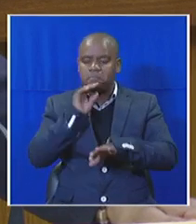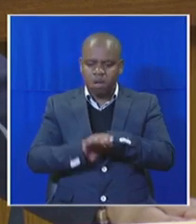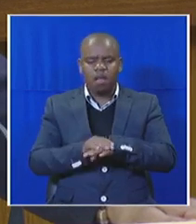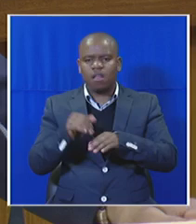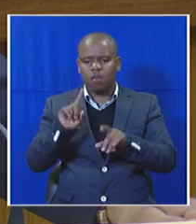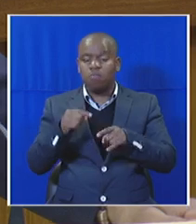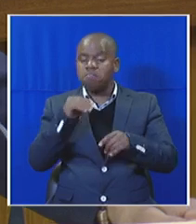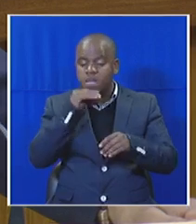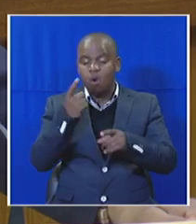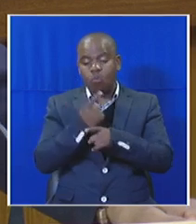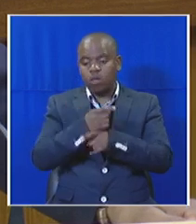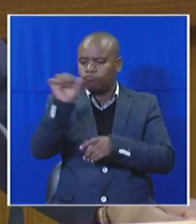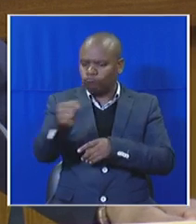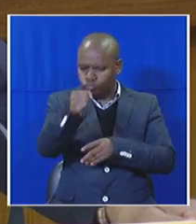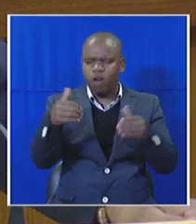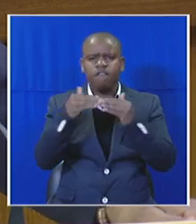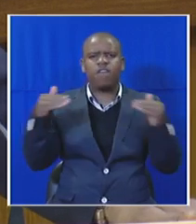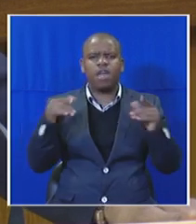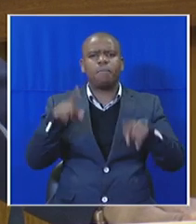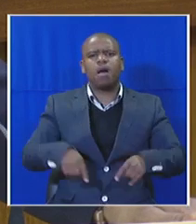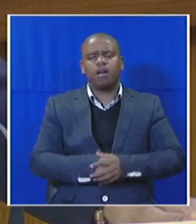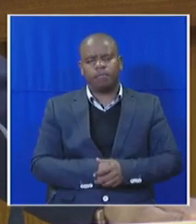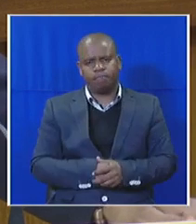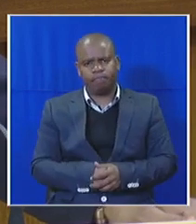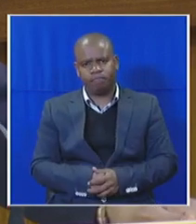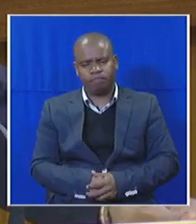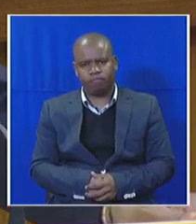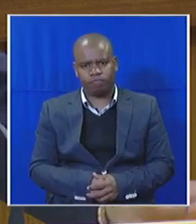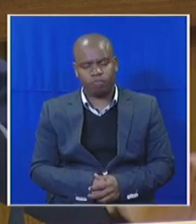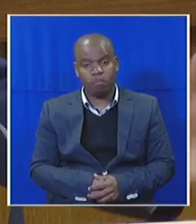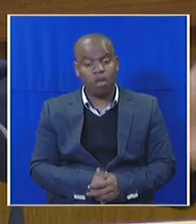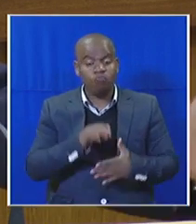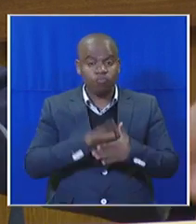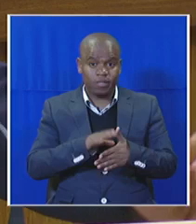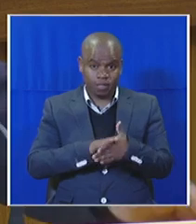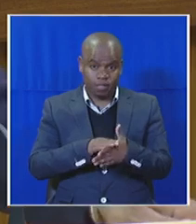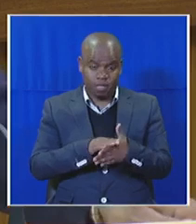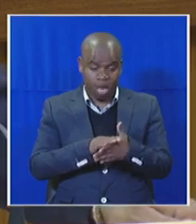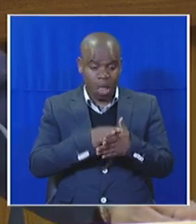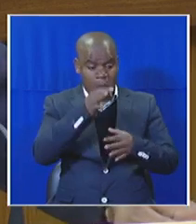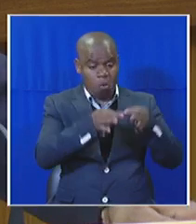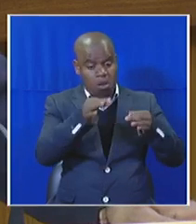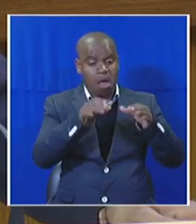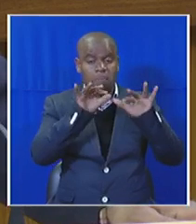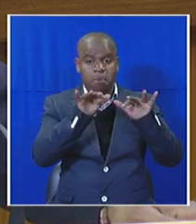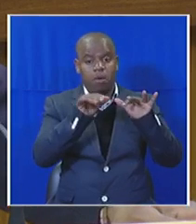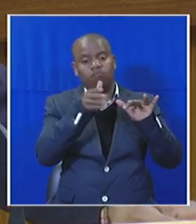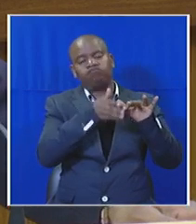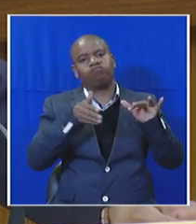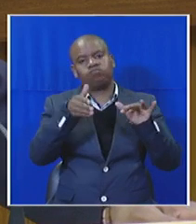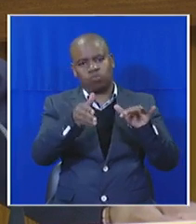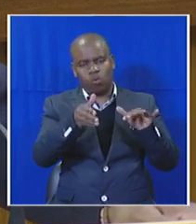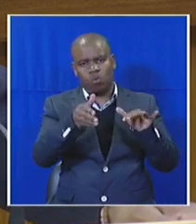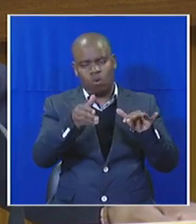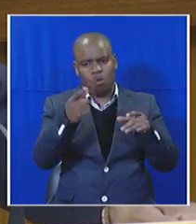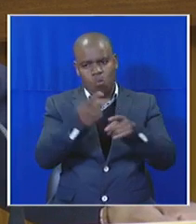biased. That's why political people work in different